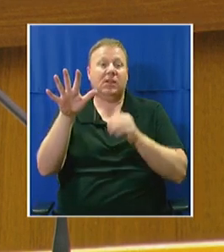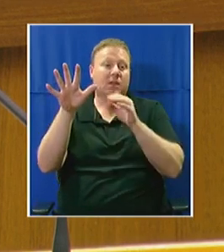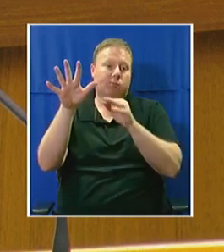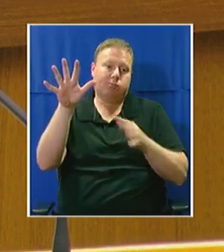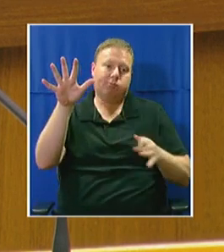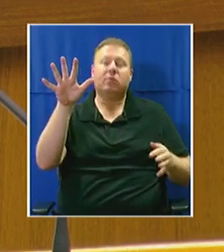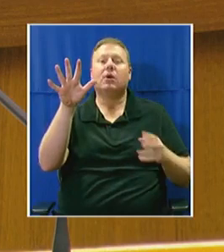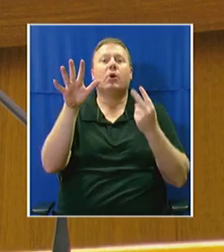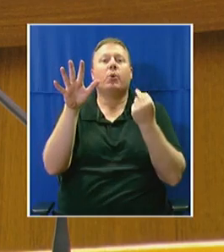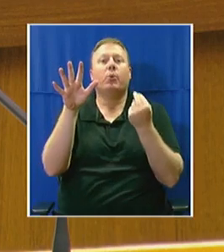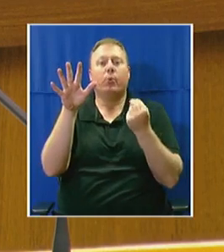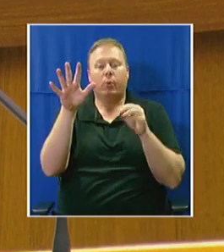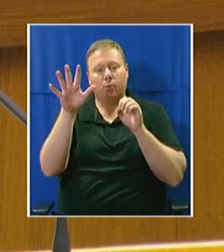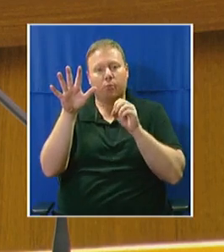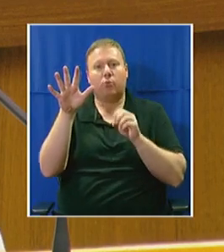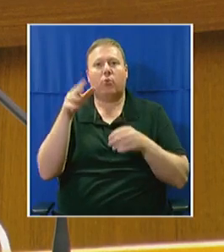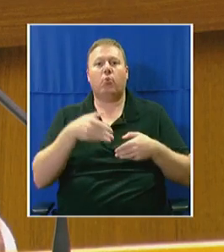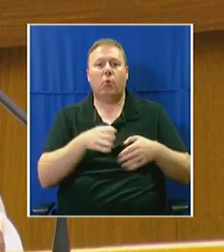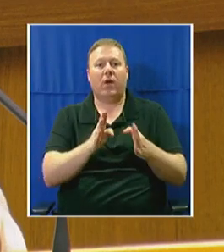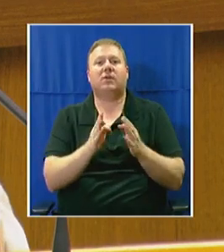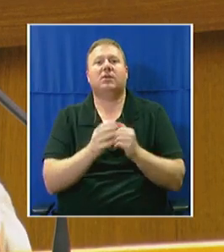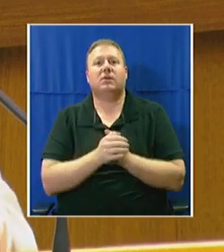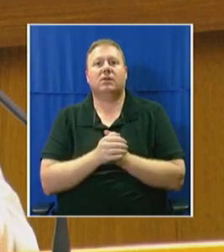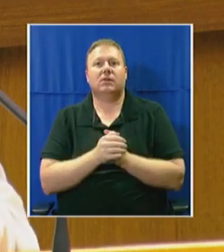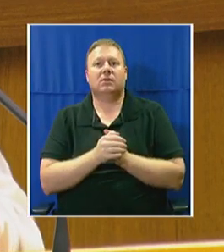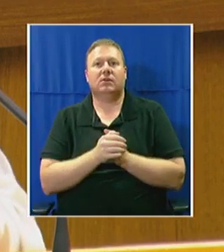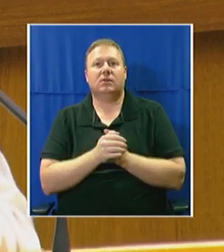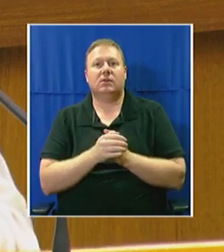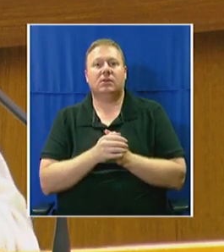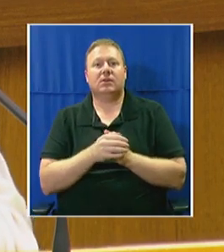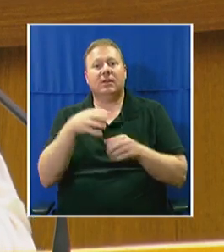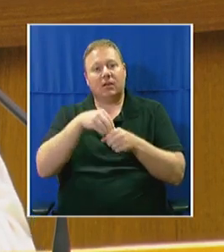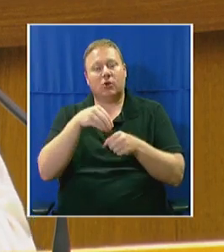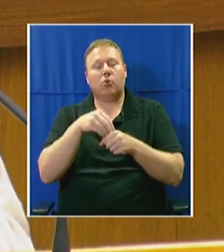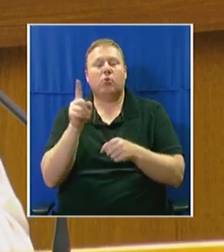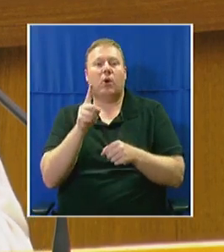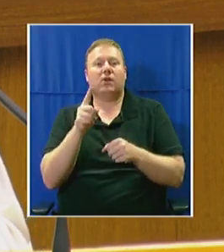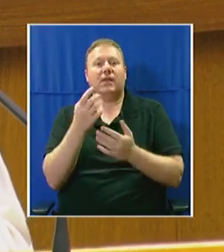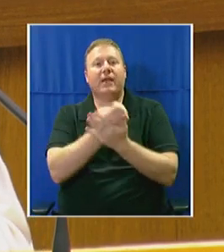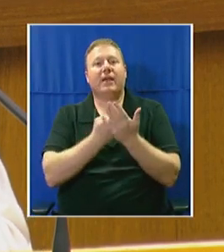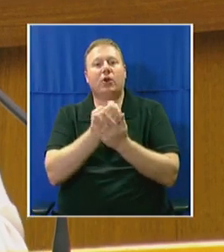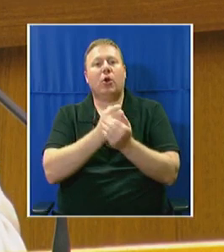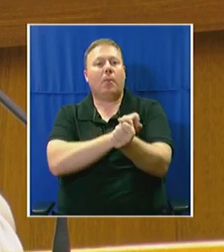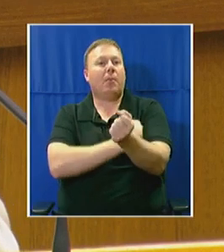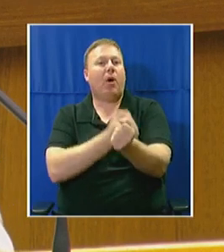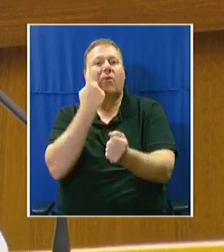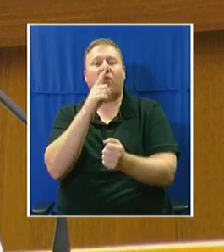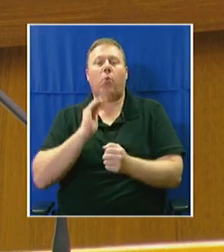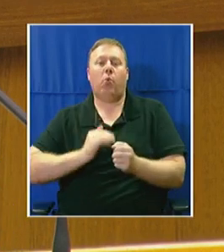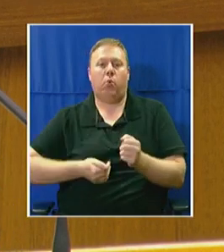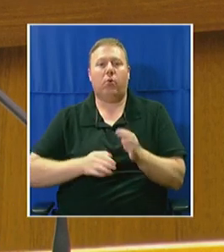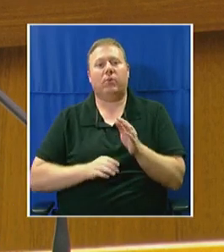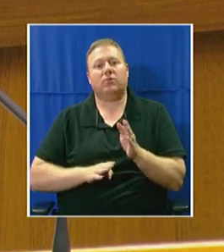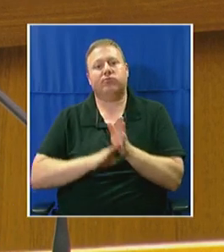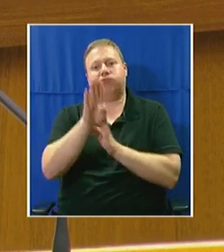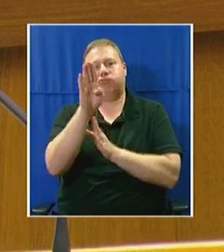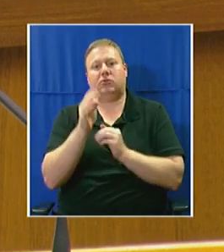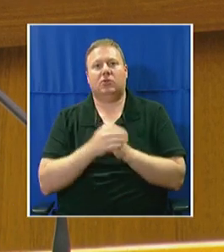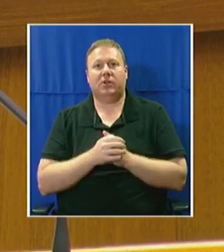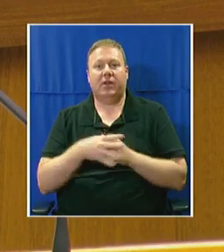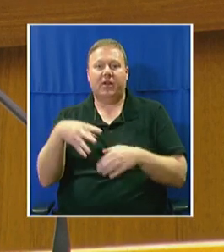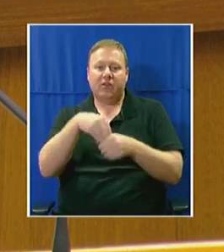measures is to improve the economic power of women in South Africa our participation in this debate